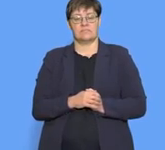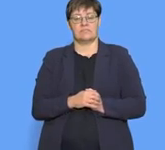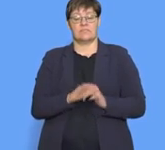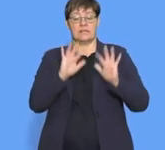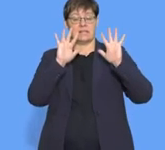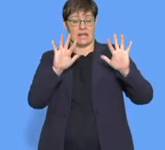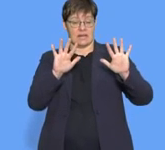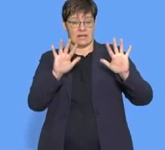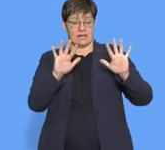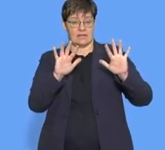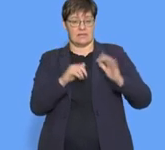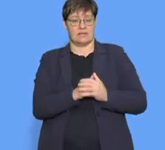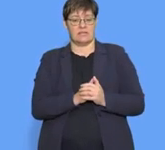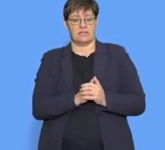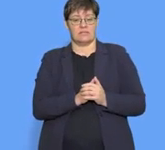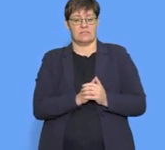So it's going to be 10